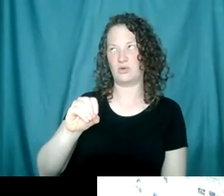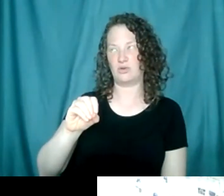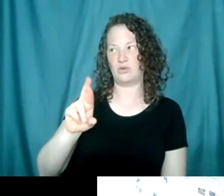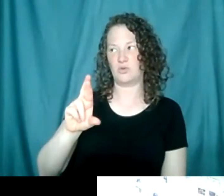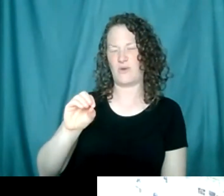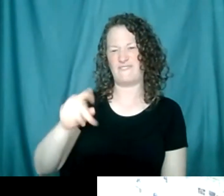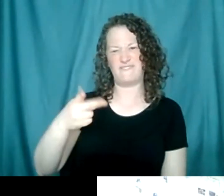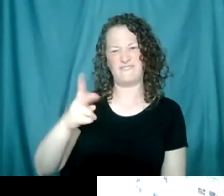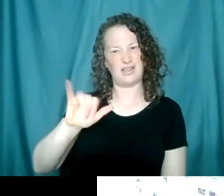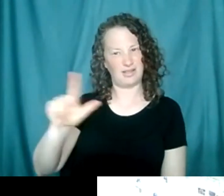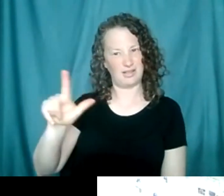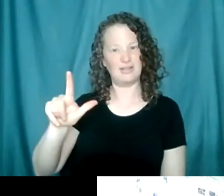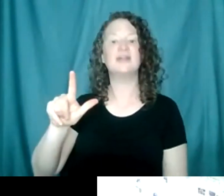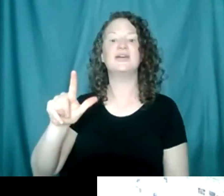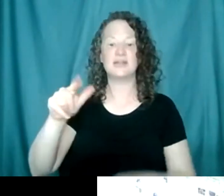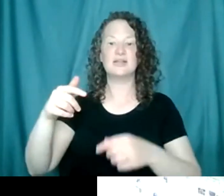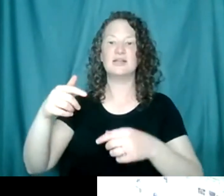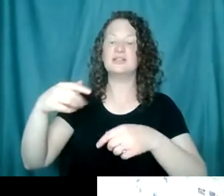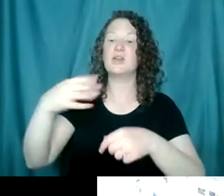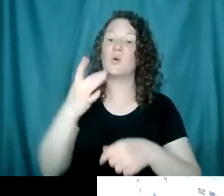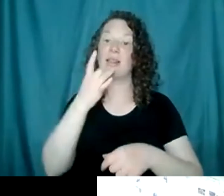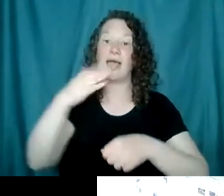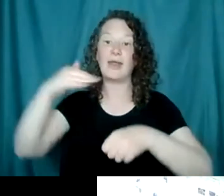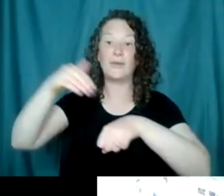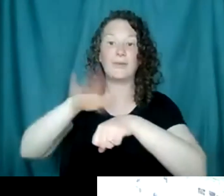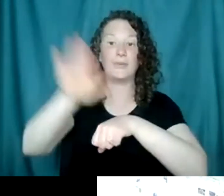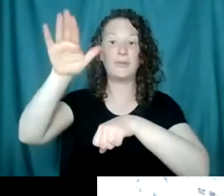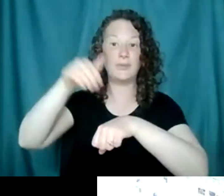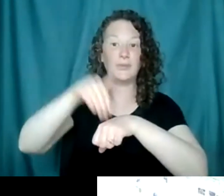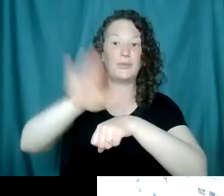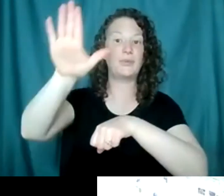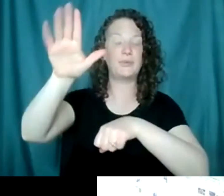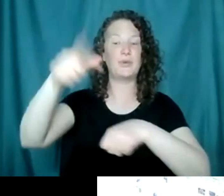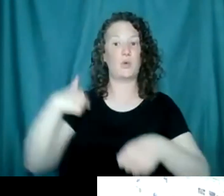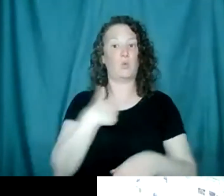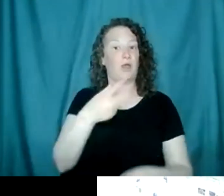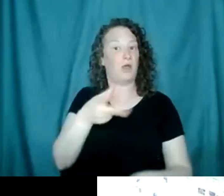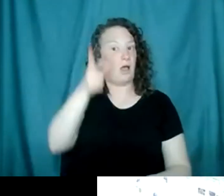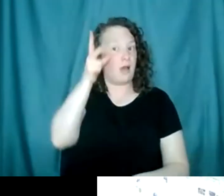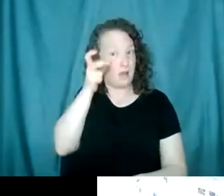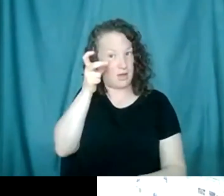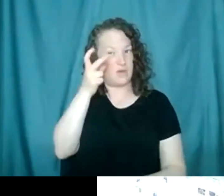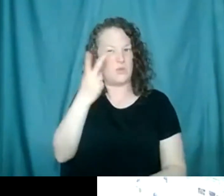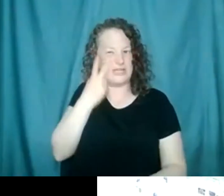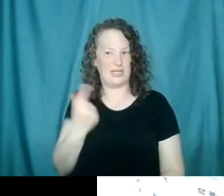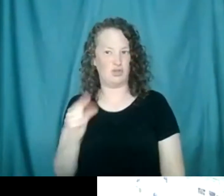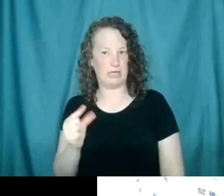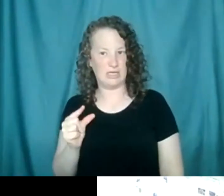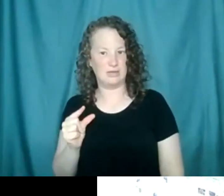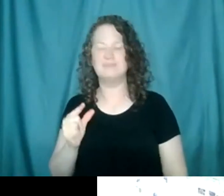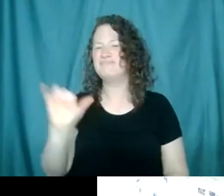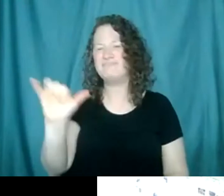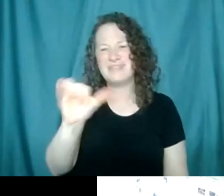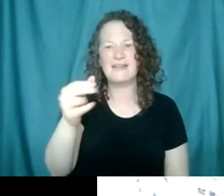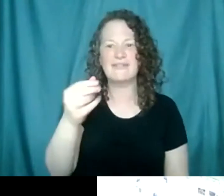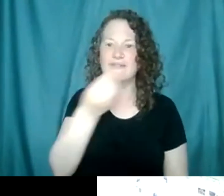light hits it, it reflects the wavelength of green, which is why we see that color. And then like with flowers, if you have a